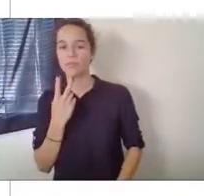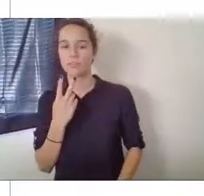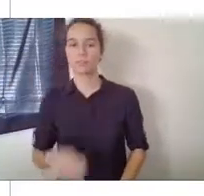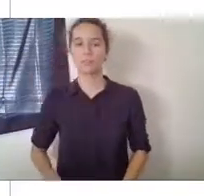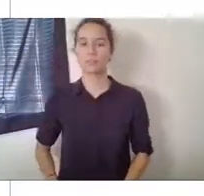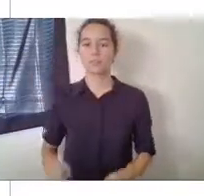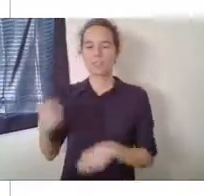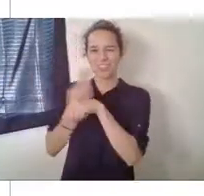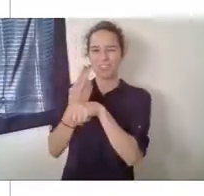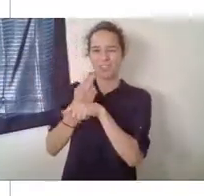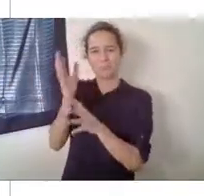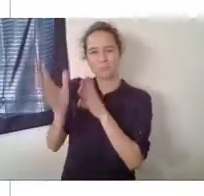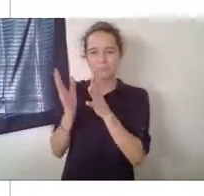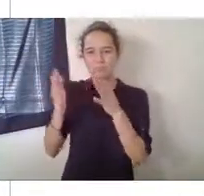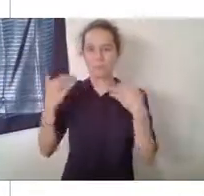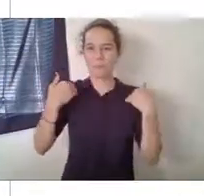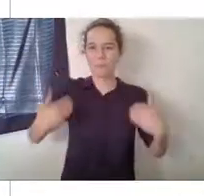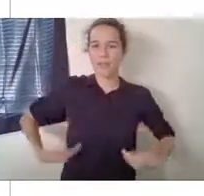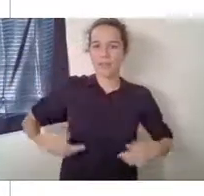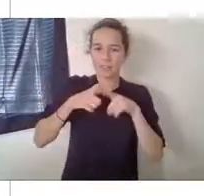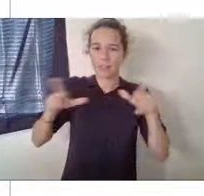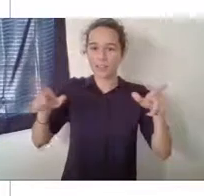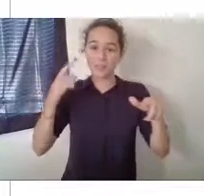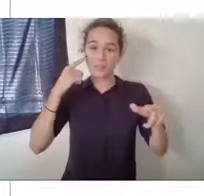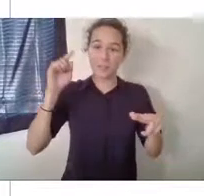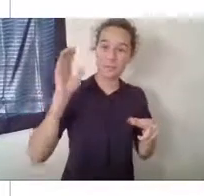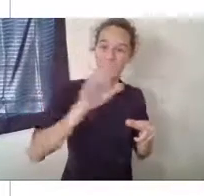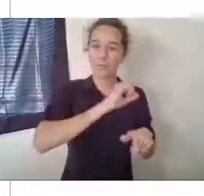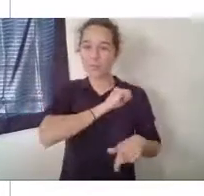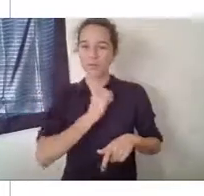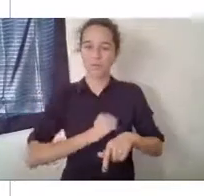become that superhero, and we welcome any questions you have on how to stand